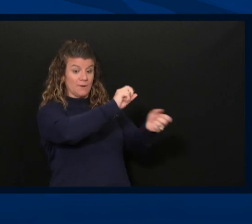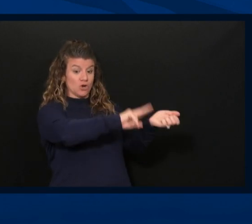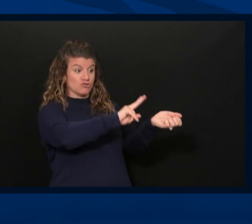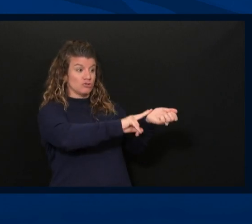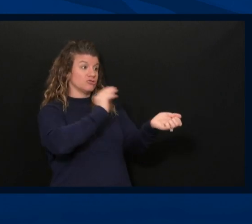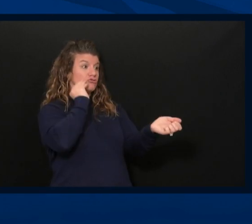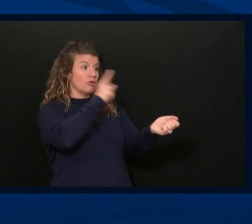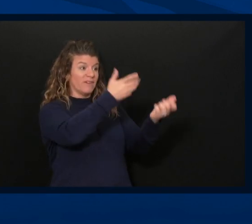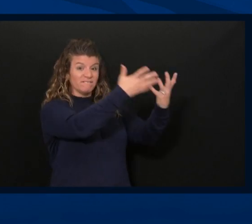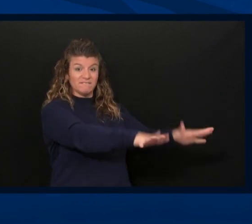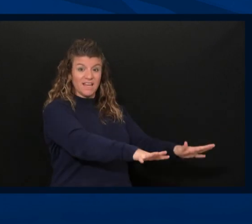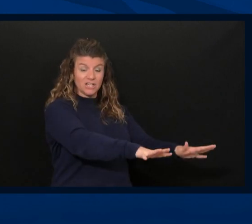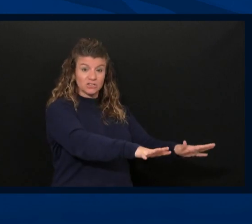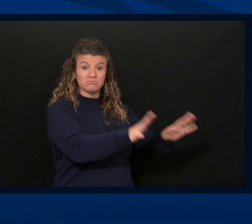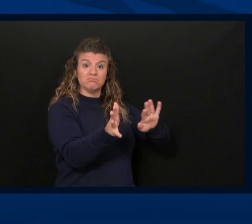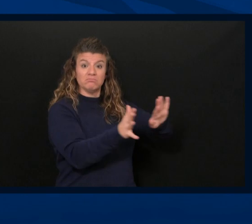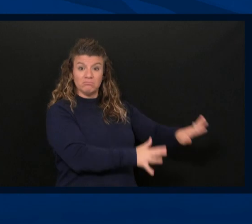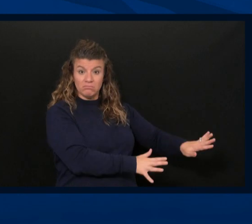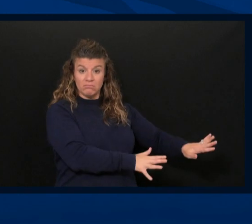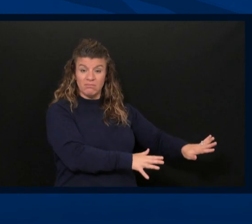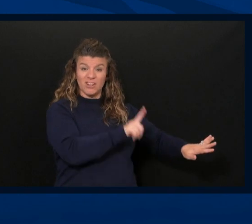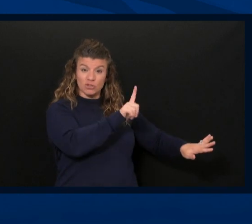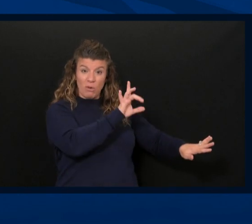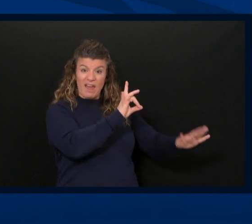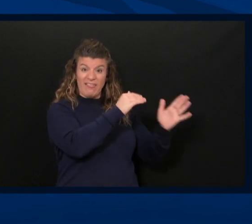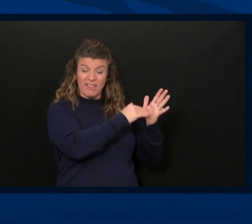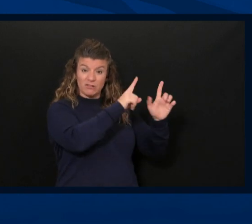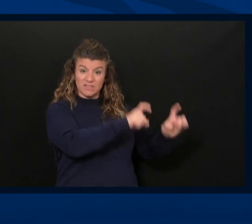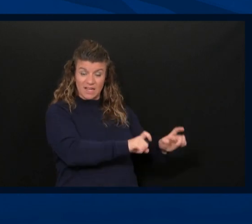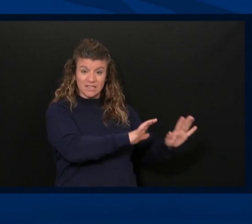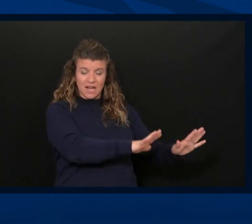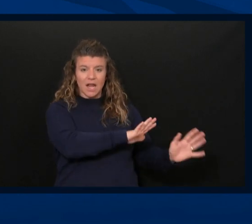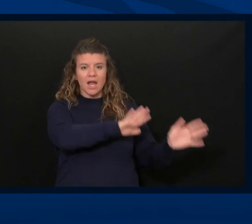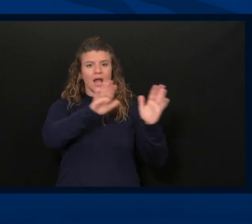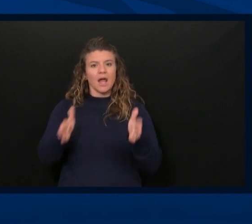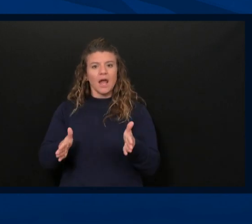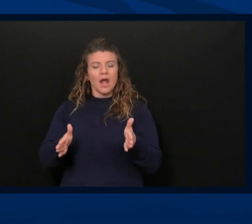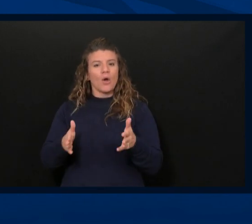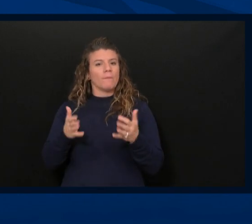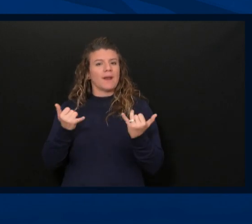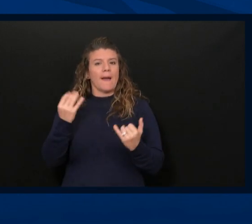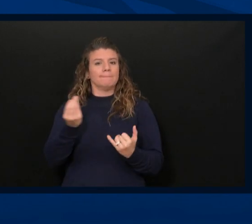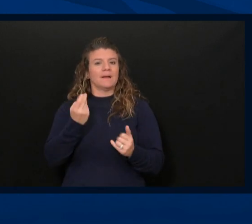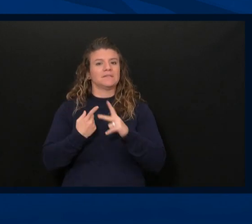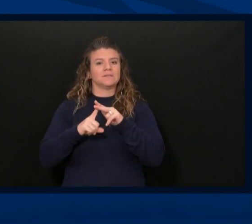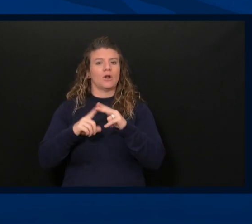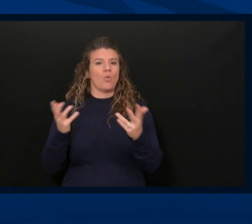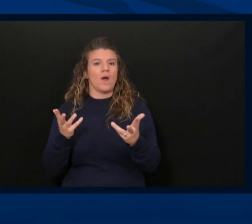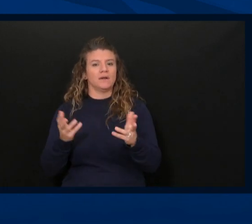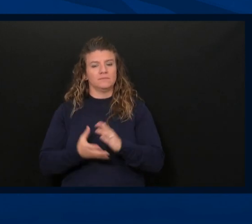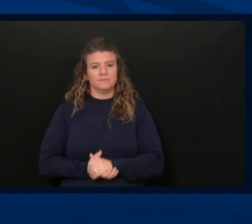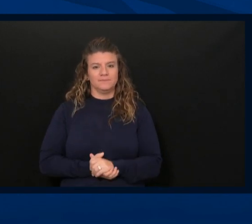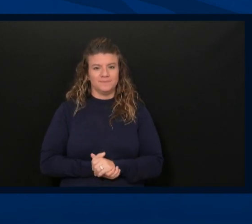out of the way with 28,000 testing, where do we go on Monday?